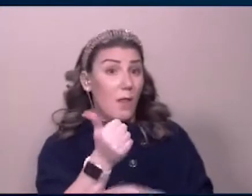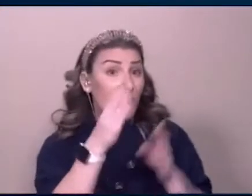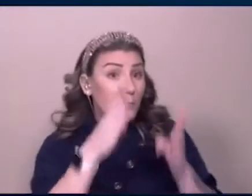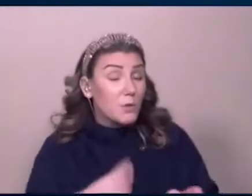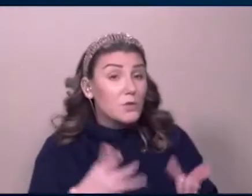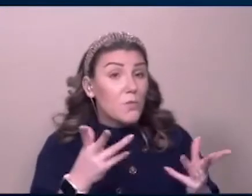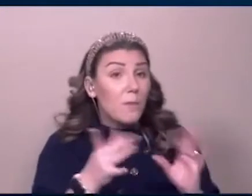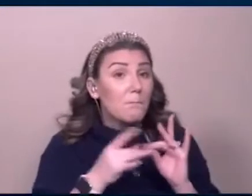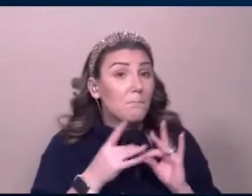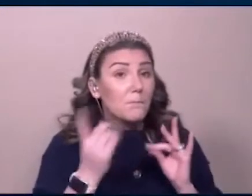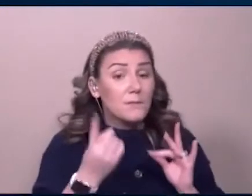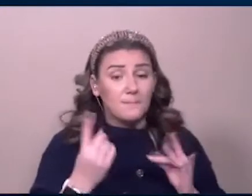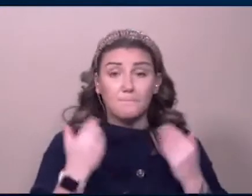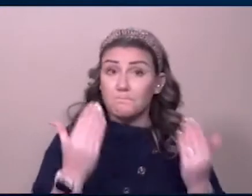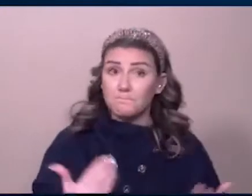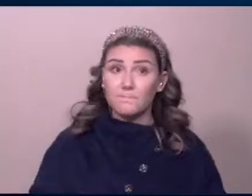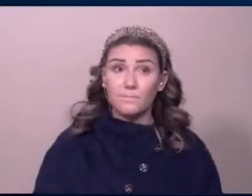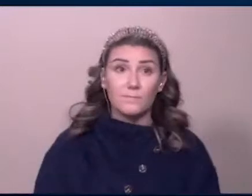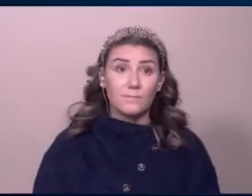ahead.